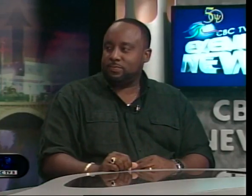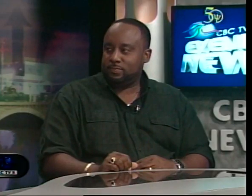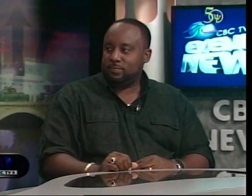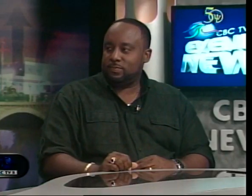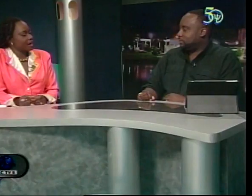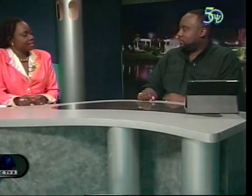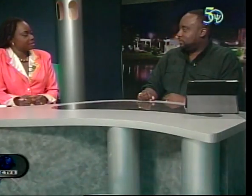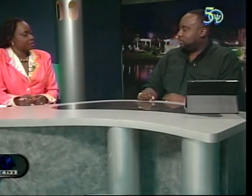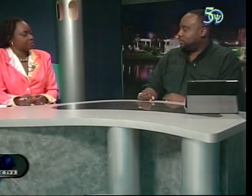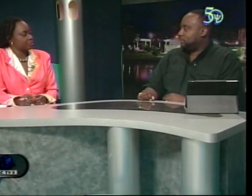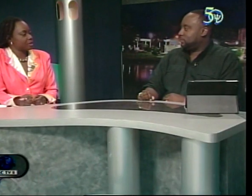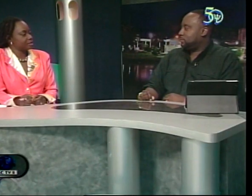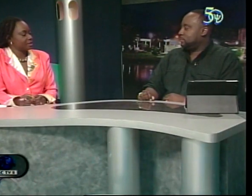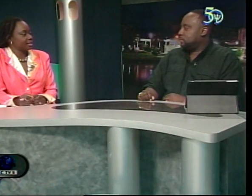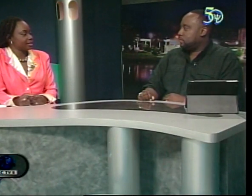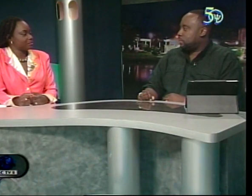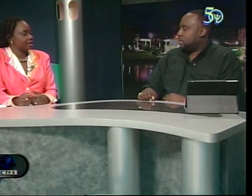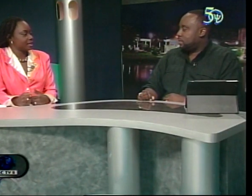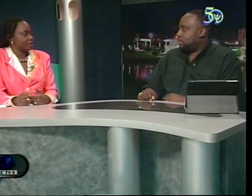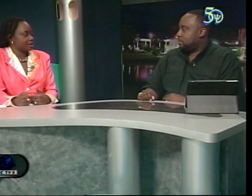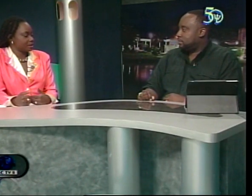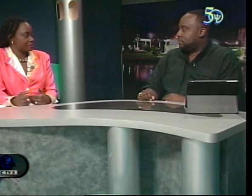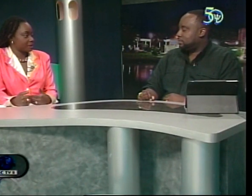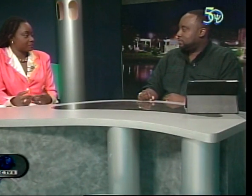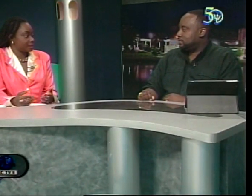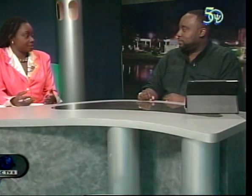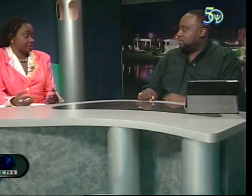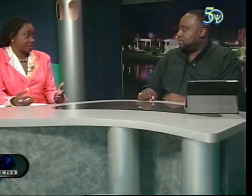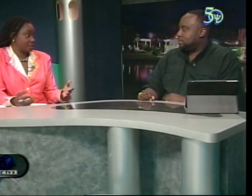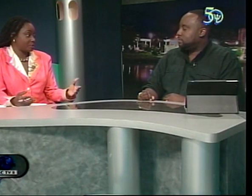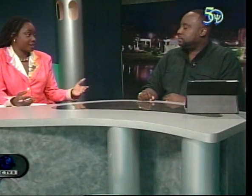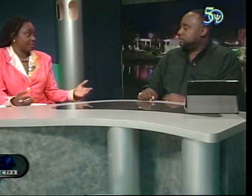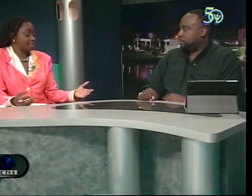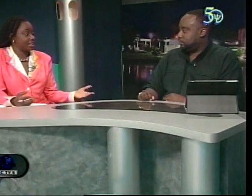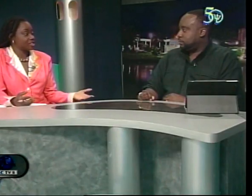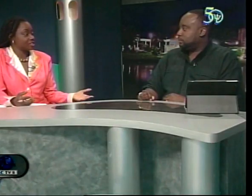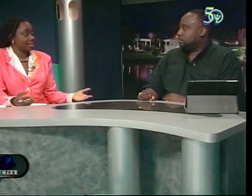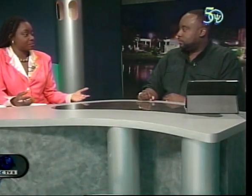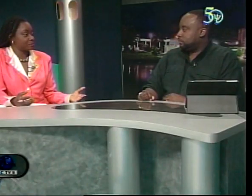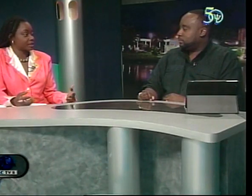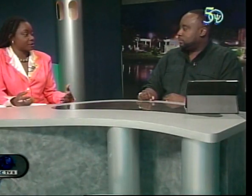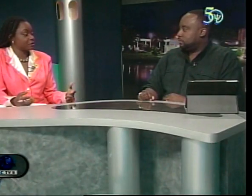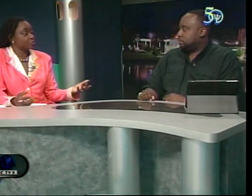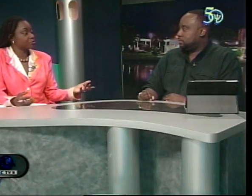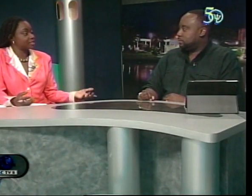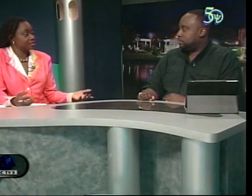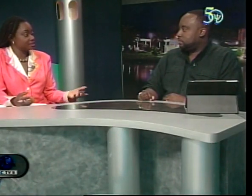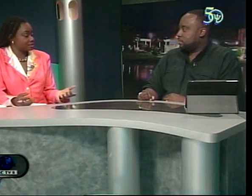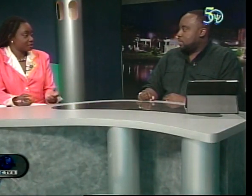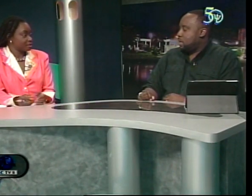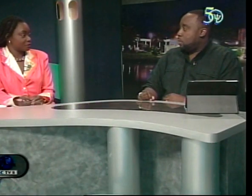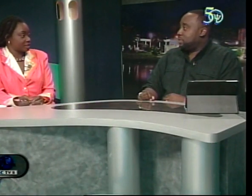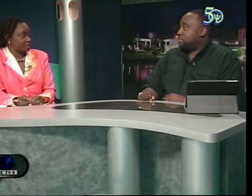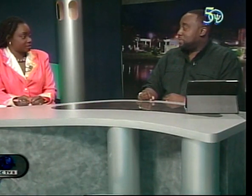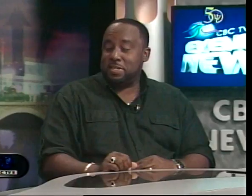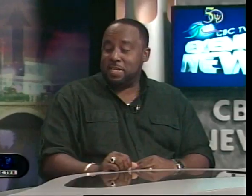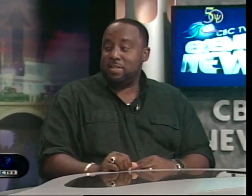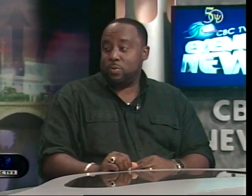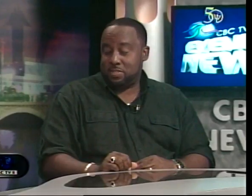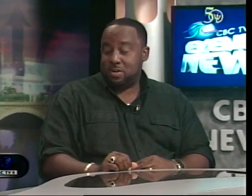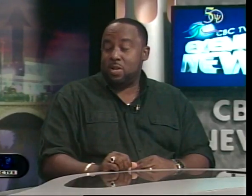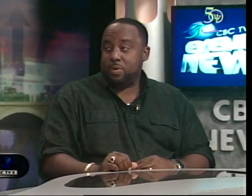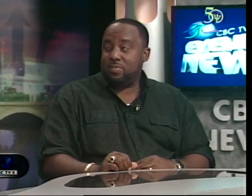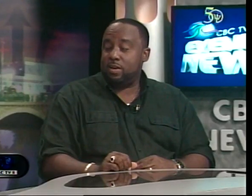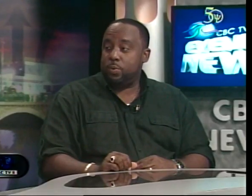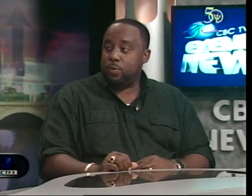fantastic. So what has the response been like by Barbadians, and do we have an indication that people are coming from overseas for this event?